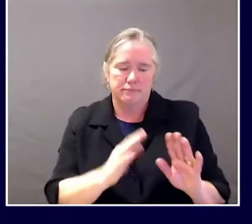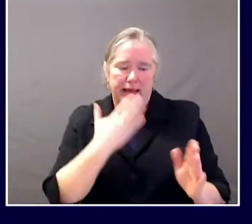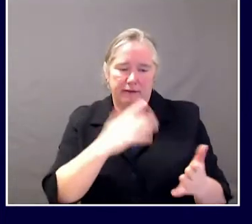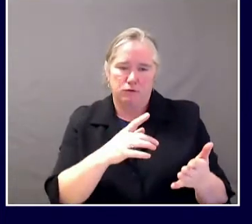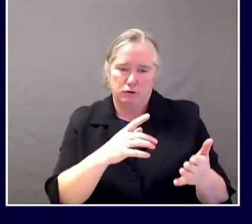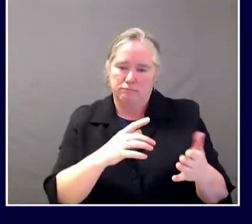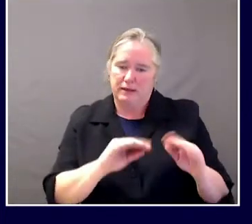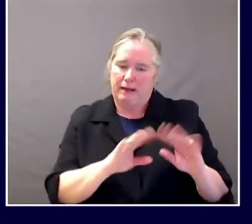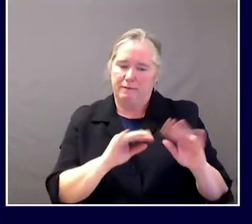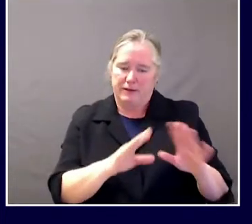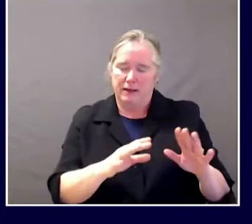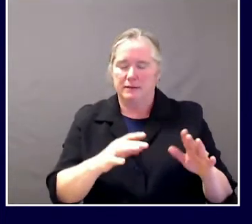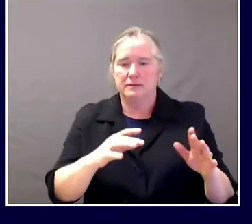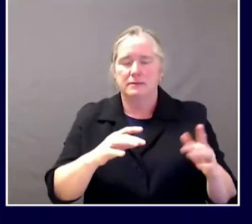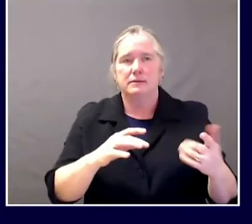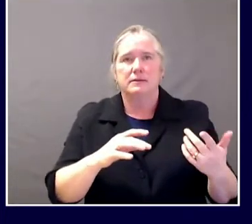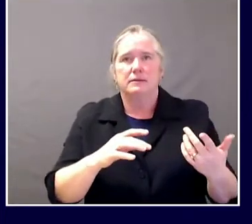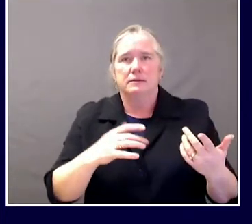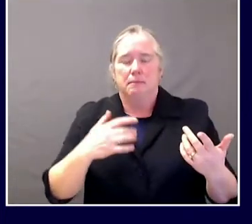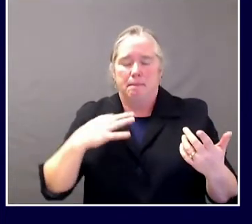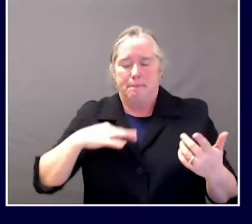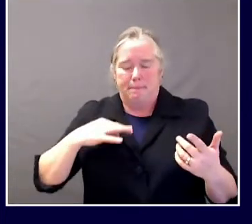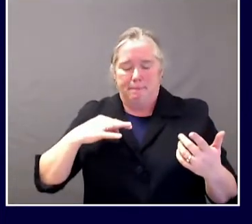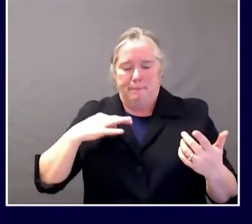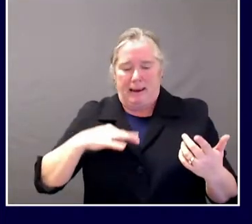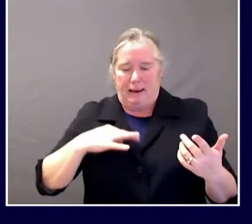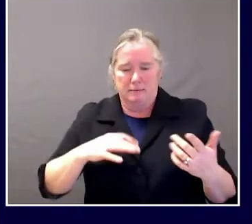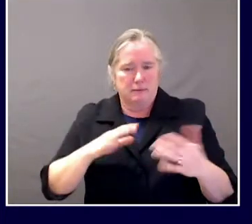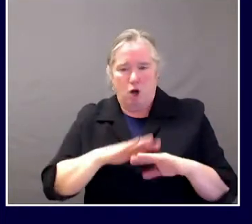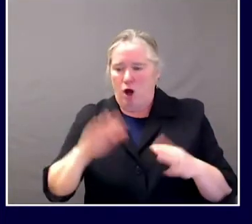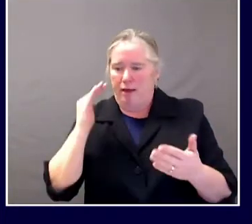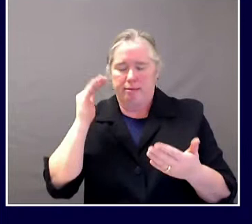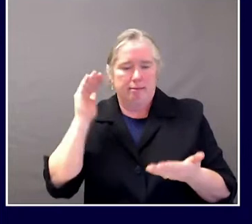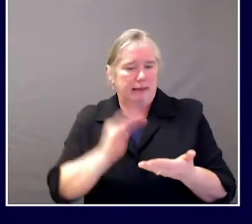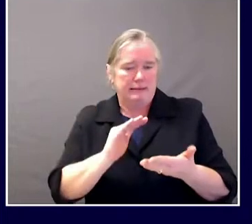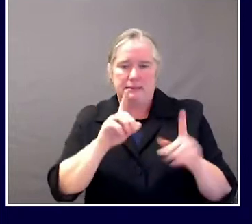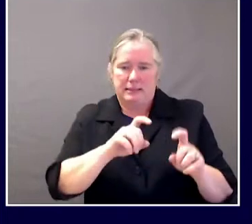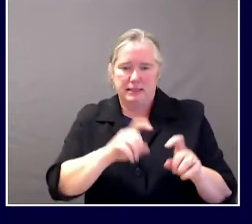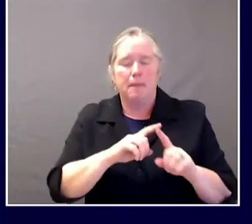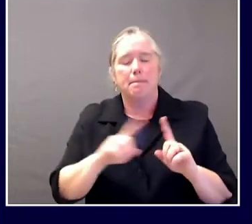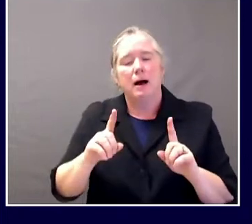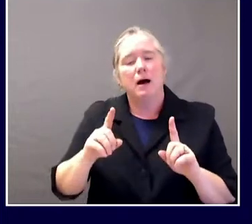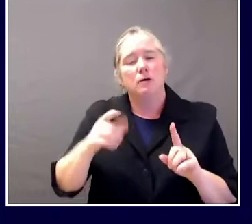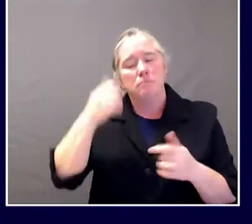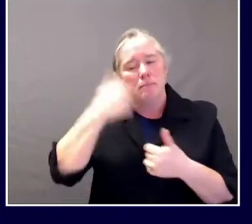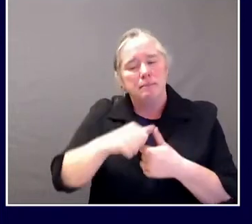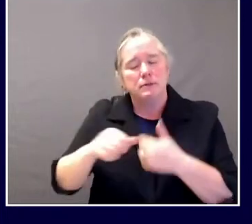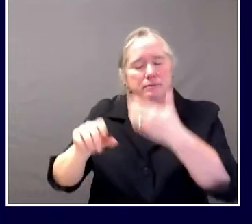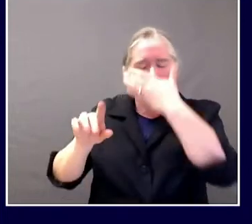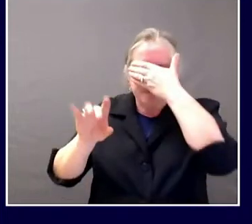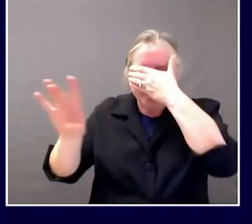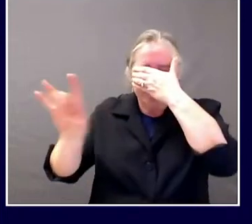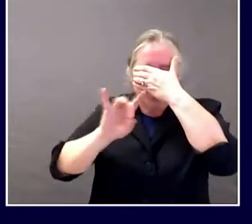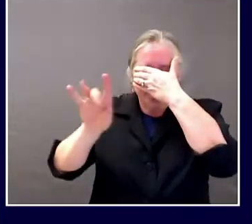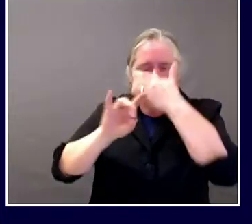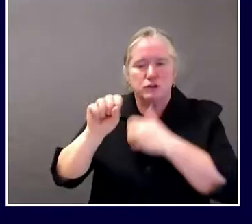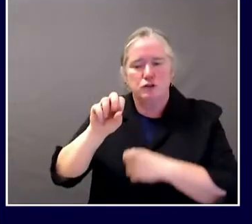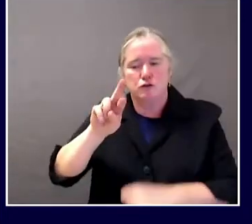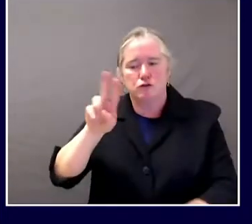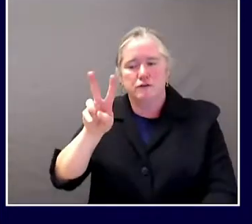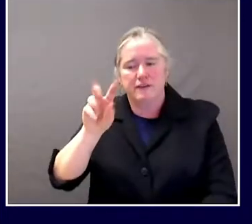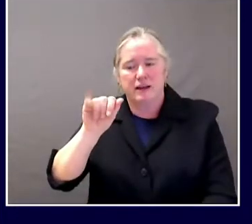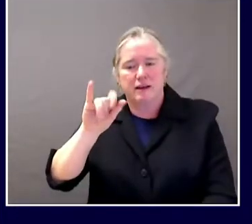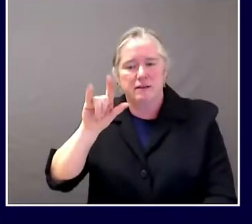lead the state to do more sort of like surveillance testing and testing to kind of more proactively. Yeah, it's very possible.